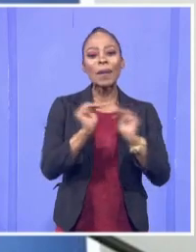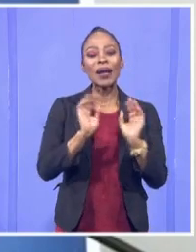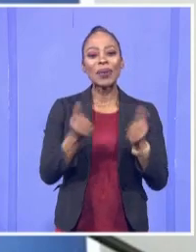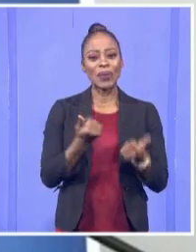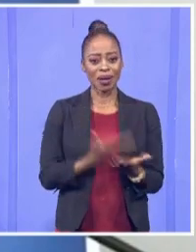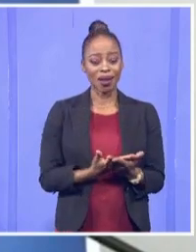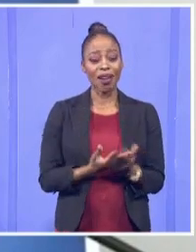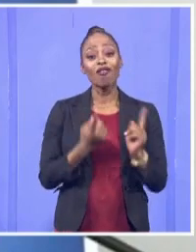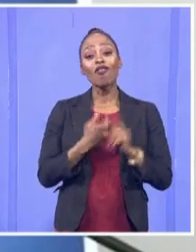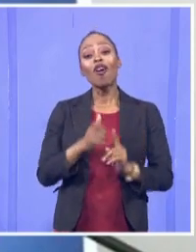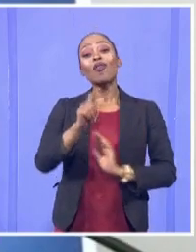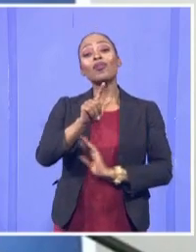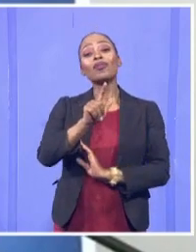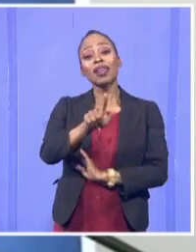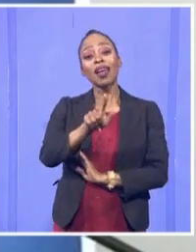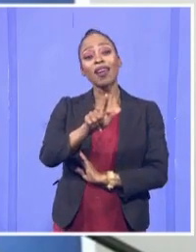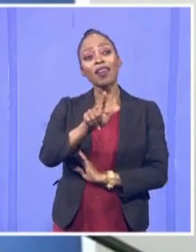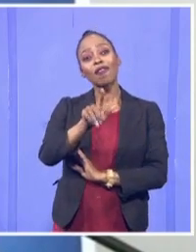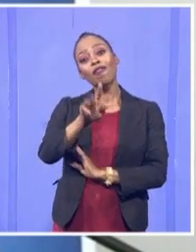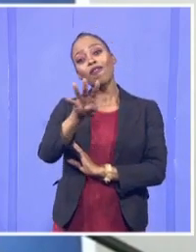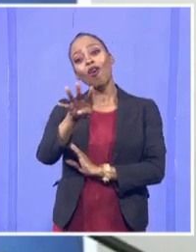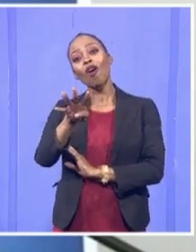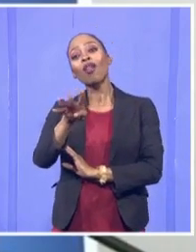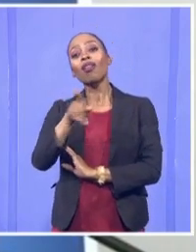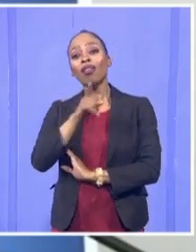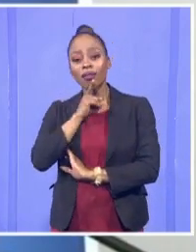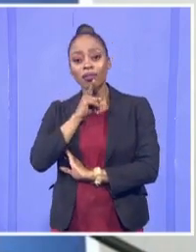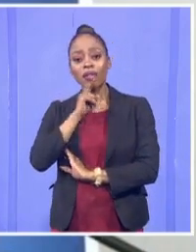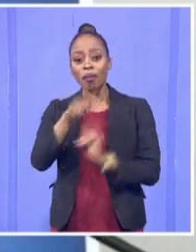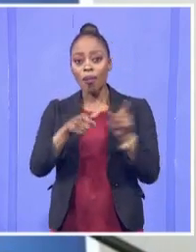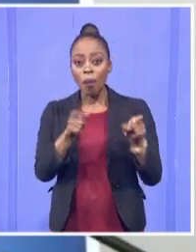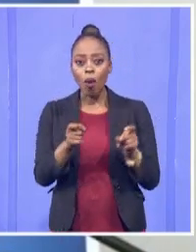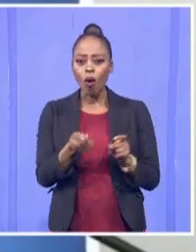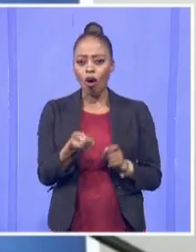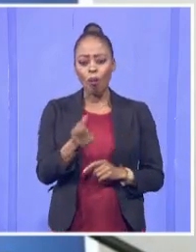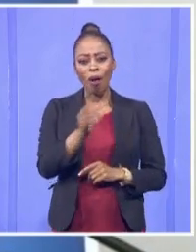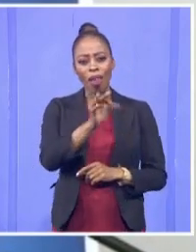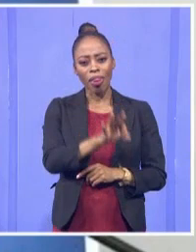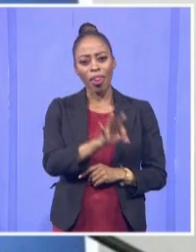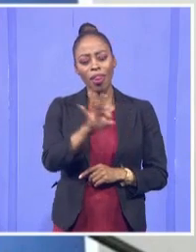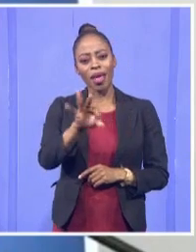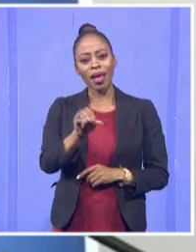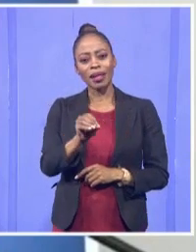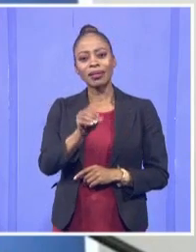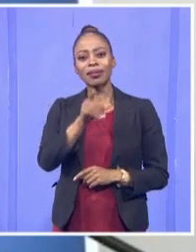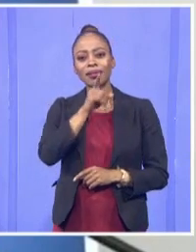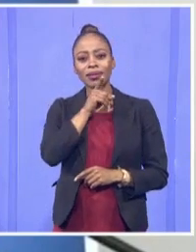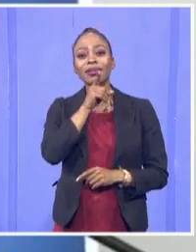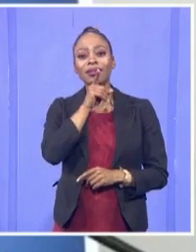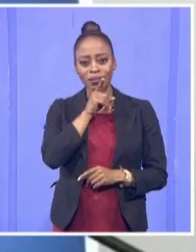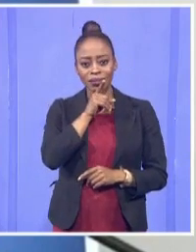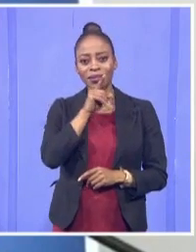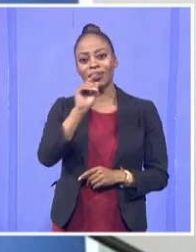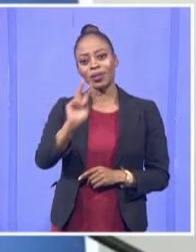that 764,000, almost 330,000 were for Grade 1.